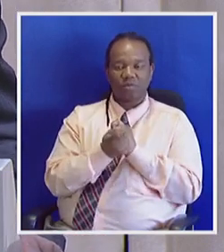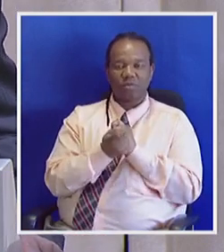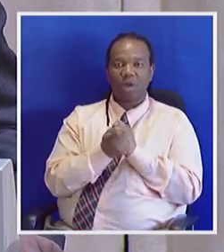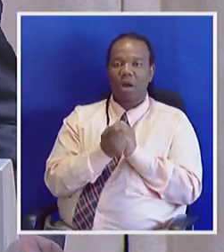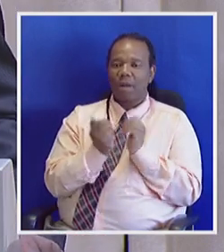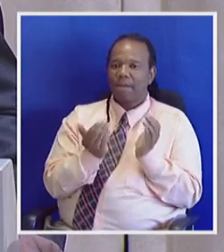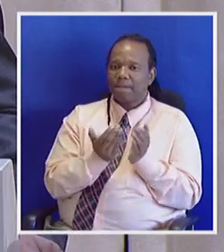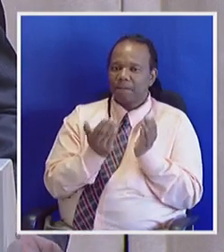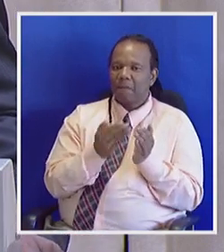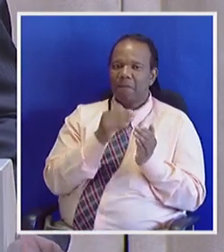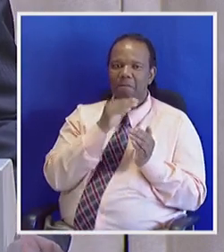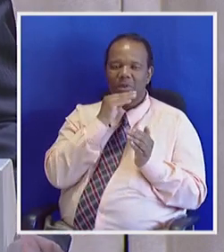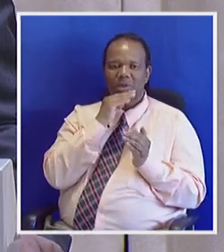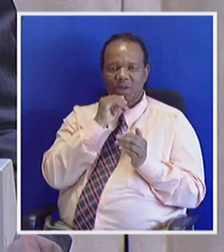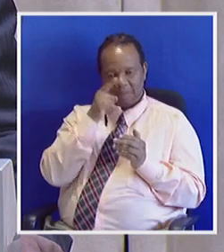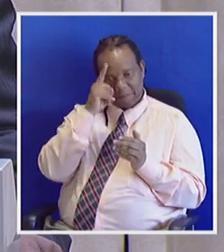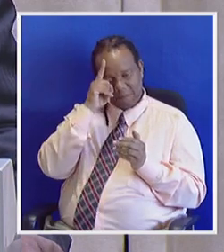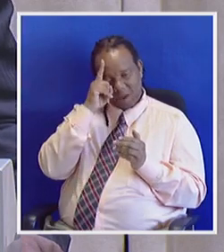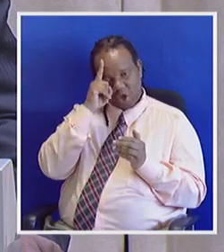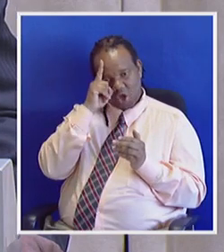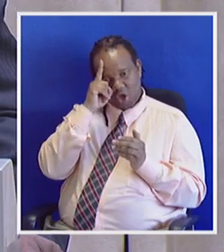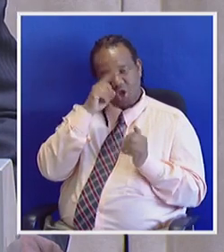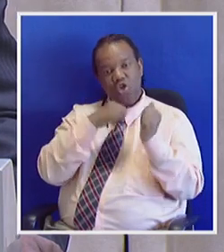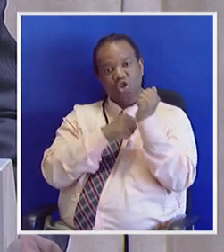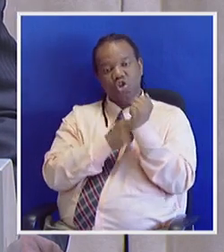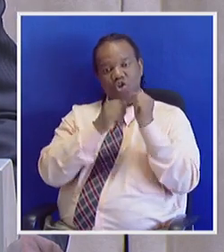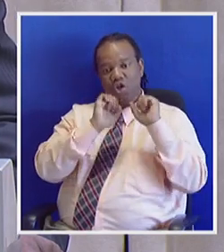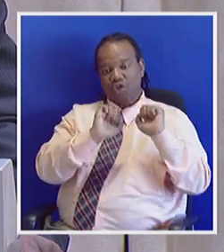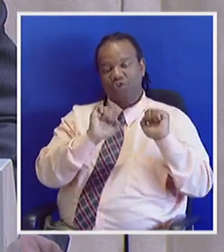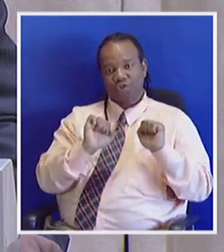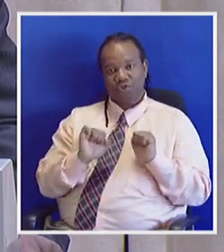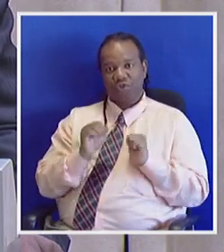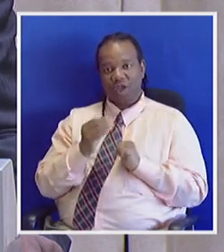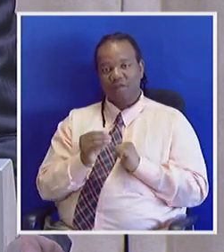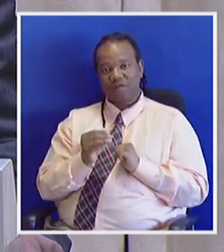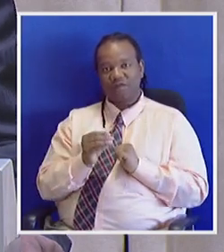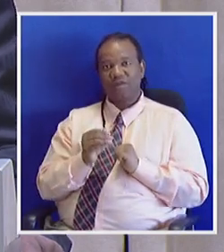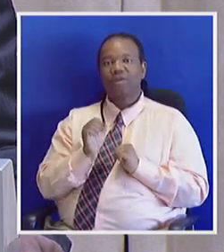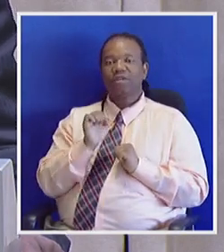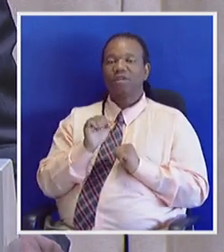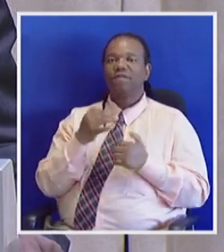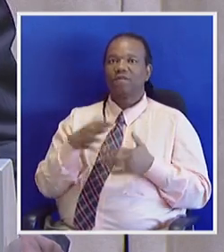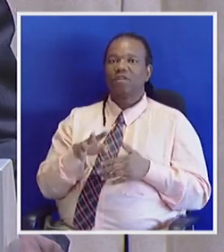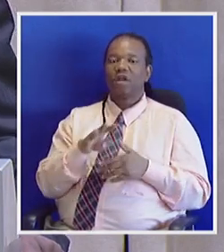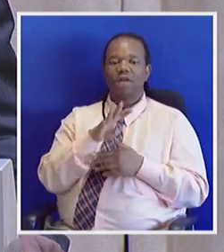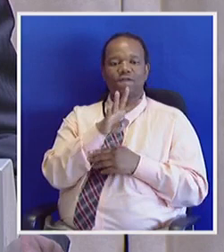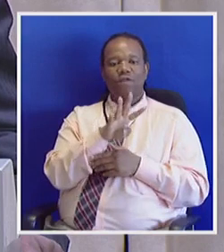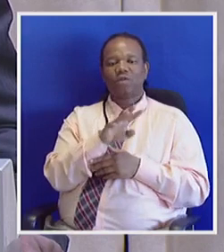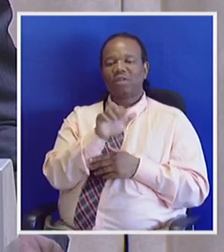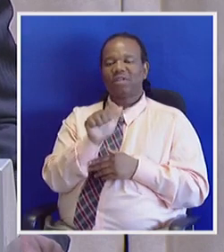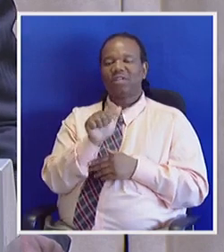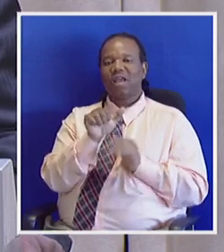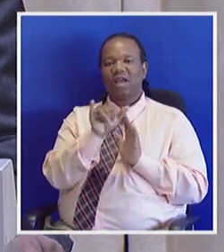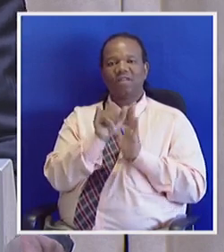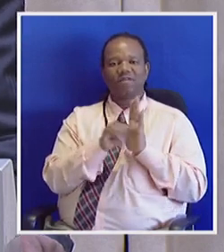creating black industrialists. Are we creating black industrialists? Thus far, we've identified 46, and that